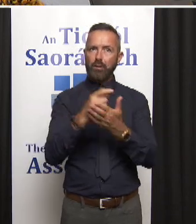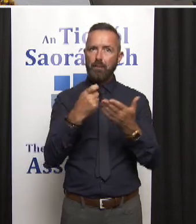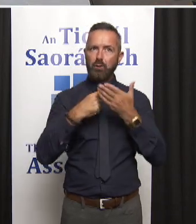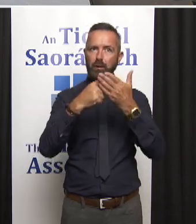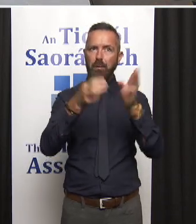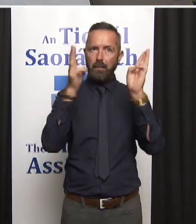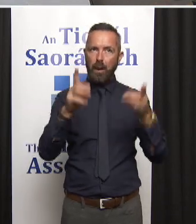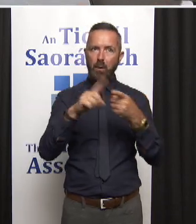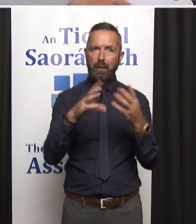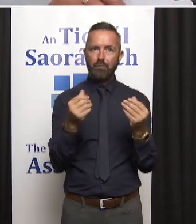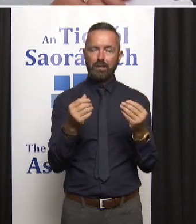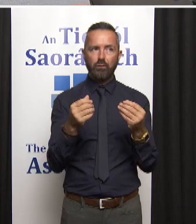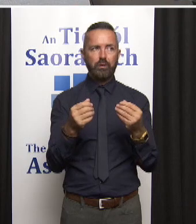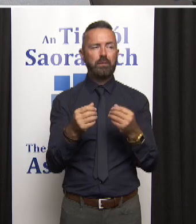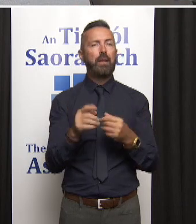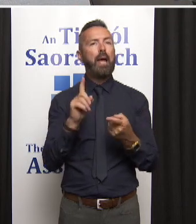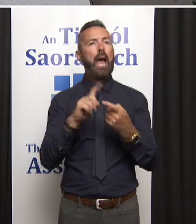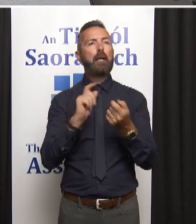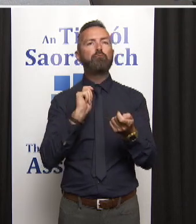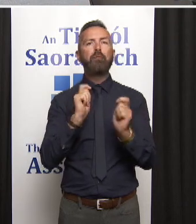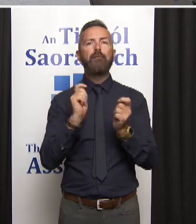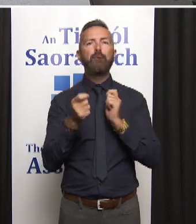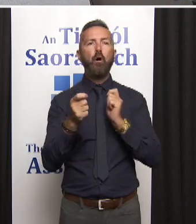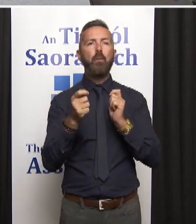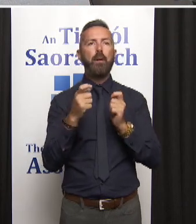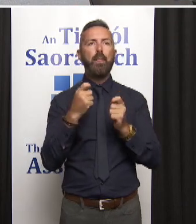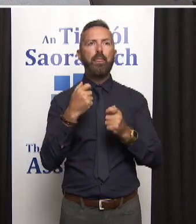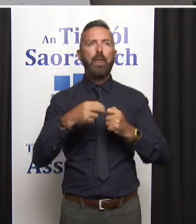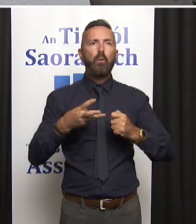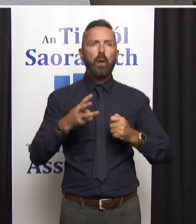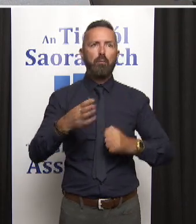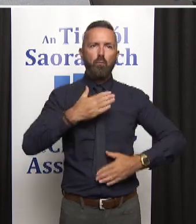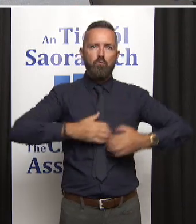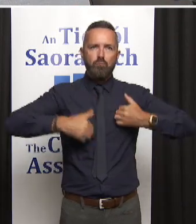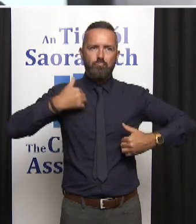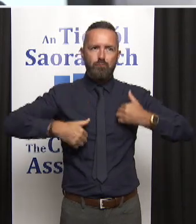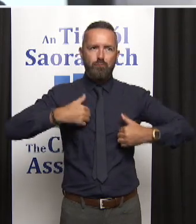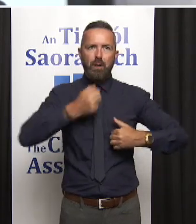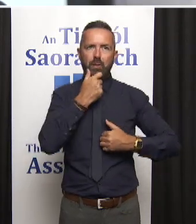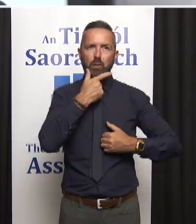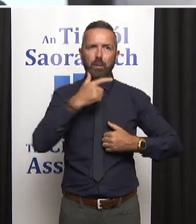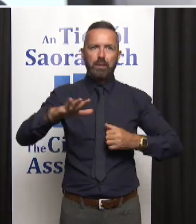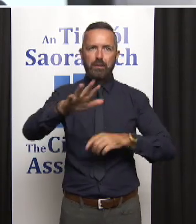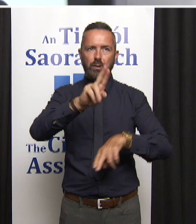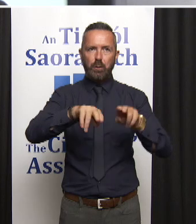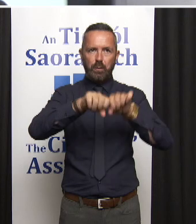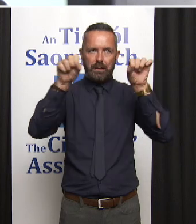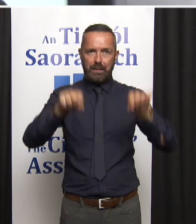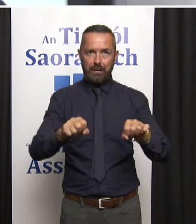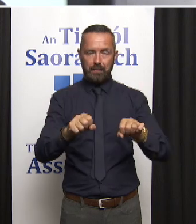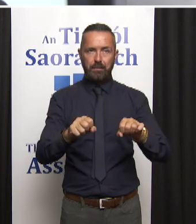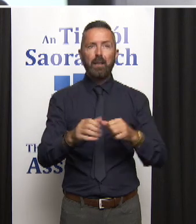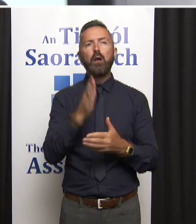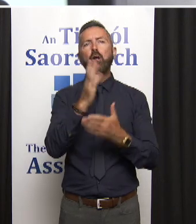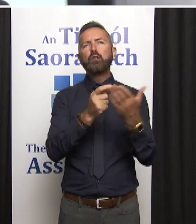elements that a reformed and revitalised local government system in Dublin should have. Sometimes these issues relate to a lack